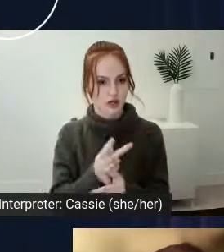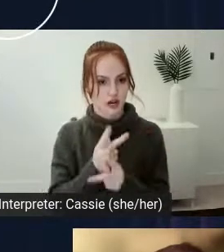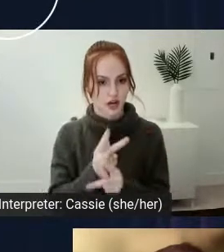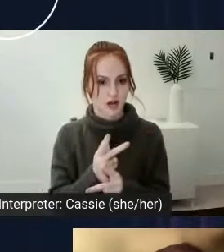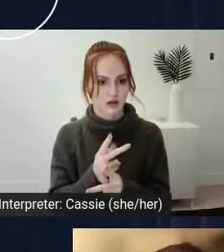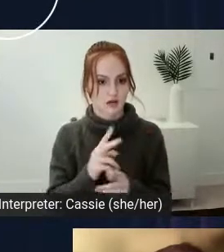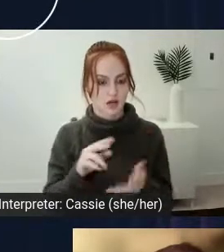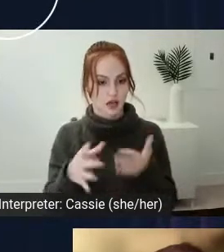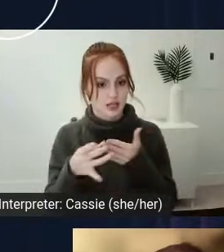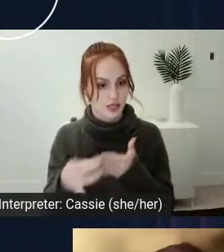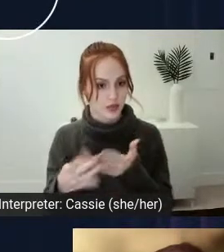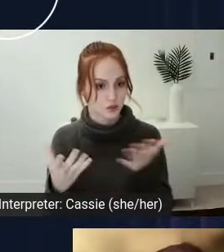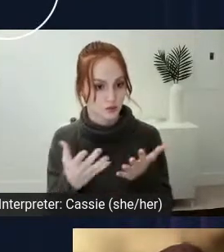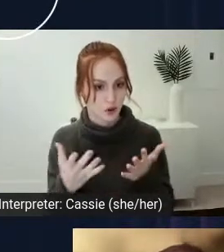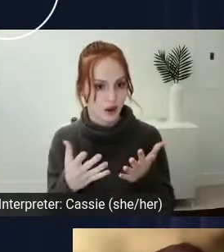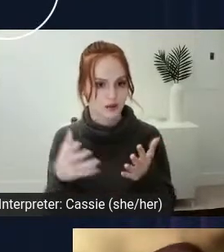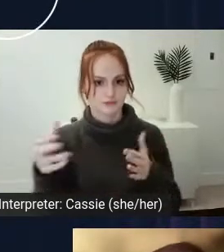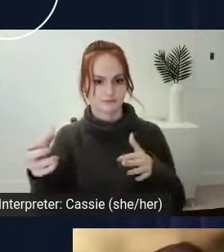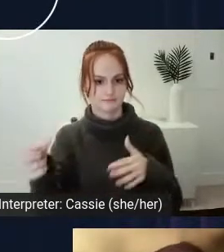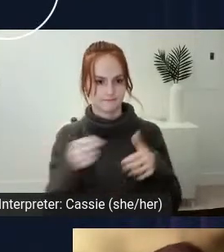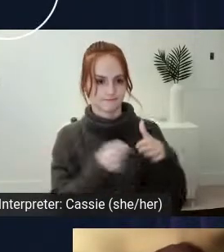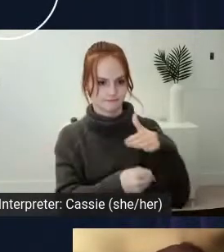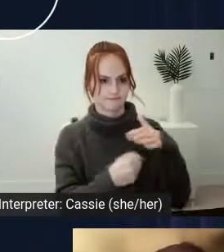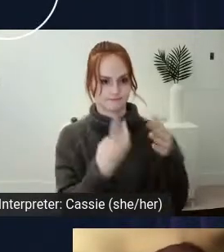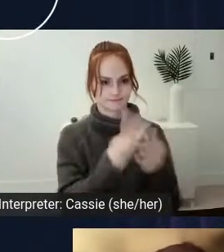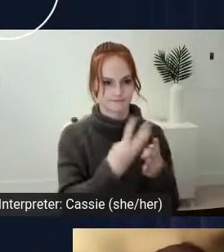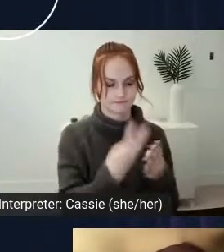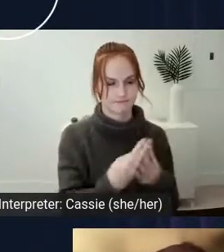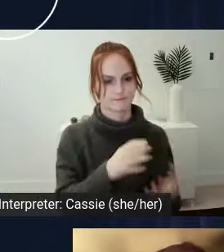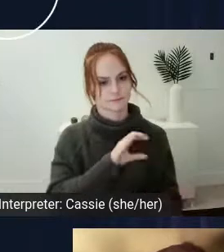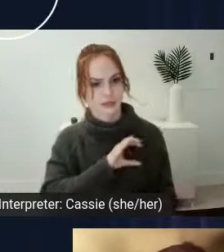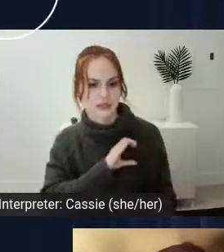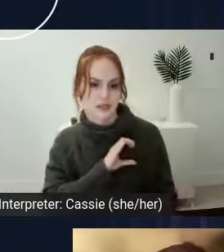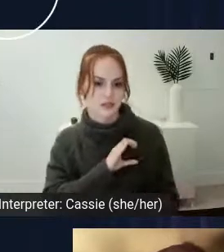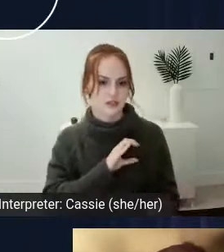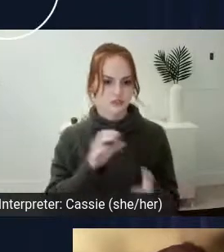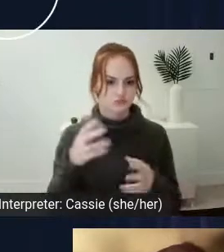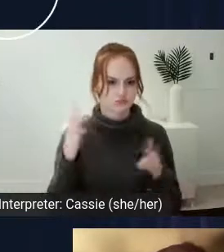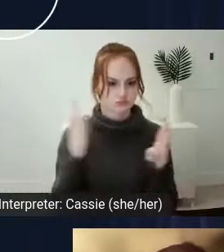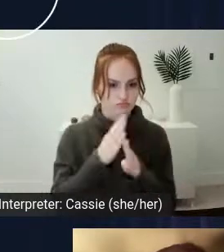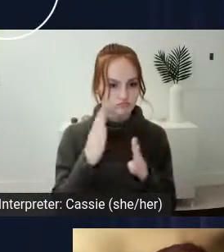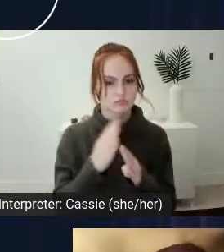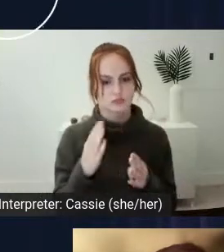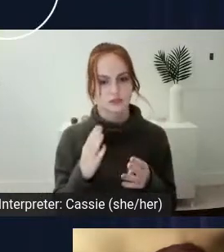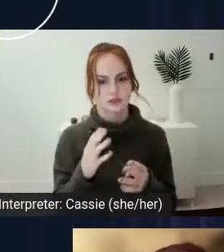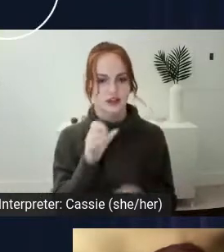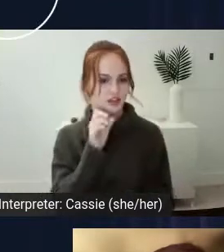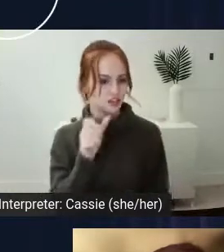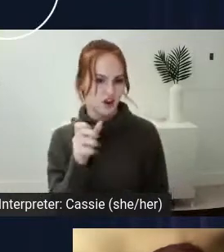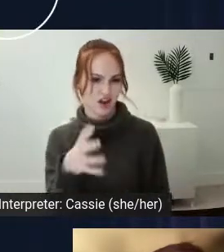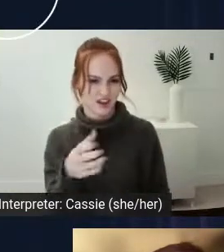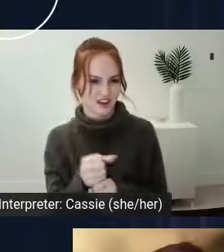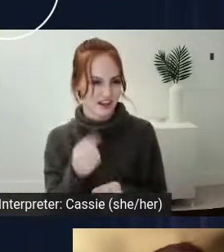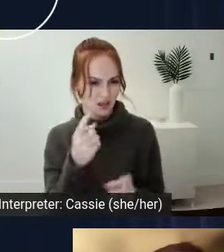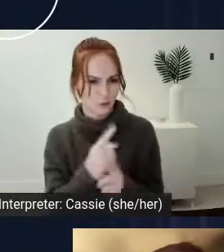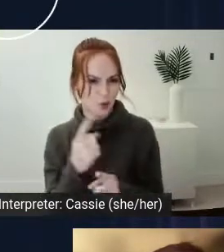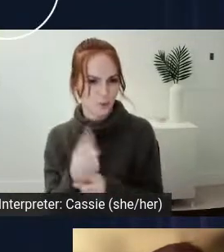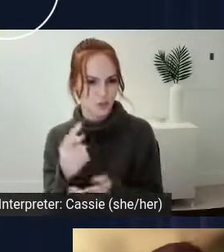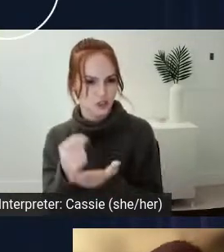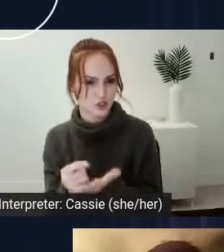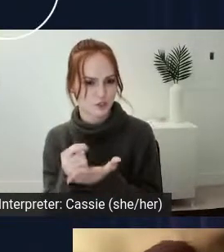the police rather than getting medical treatment because of some of these laws. So while these stories are